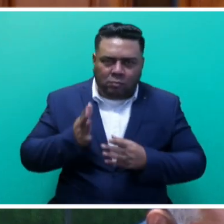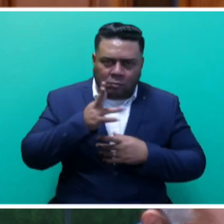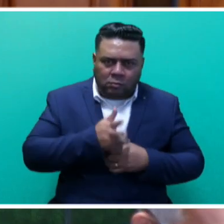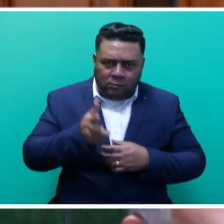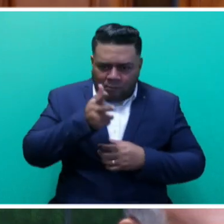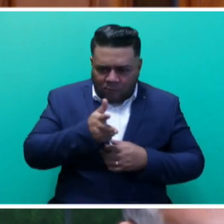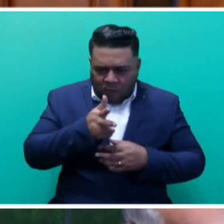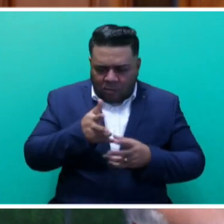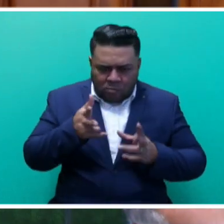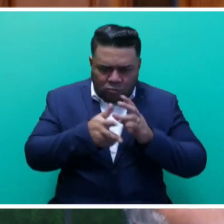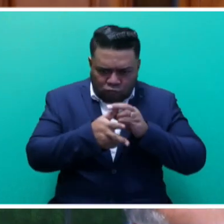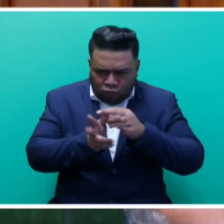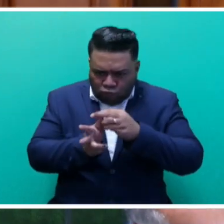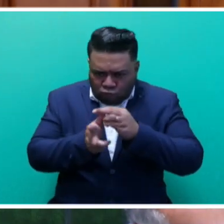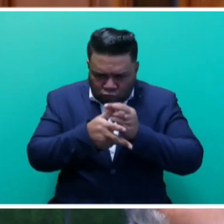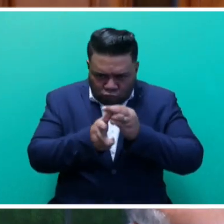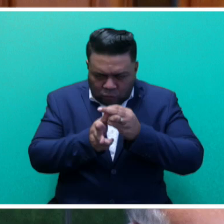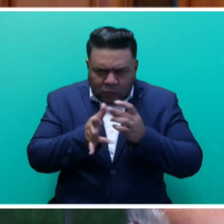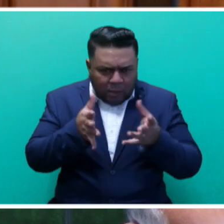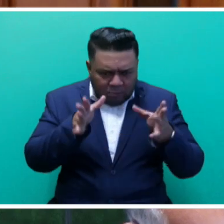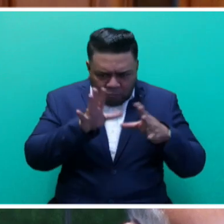do their normal scoping exercise.